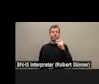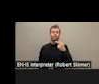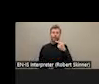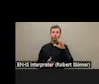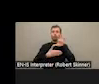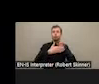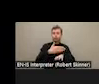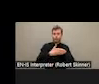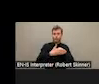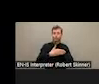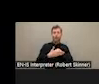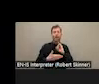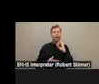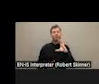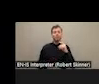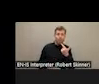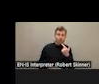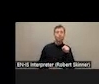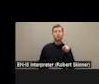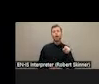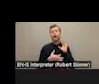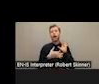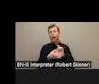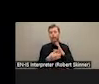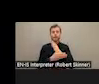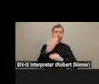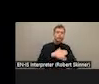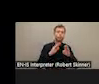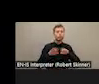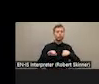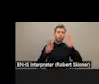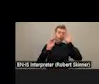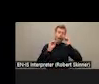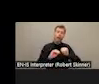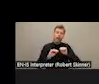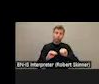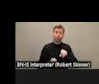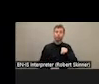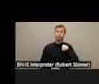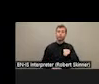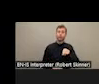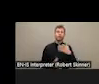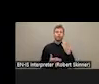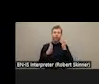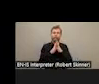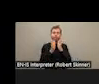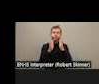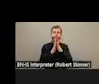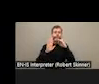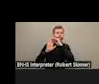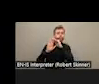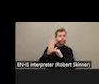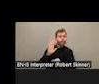children with disabilities in education. This fact sheet draws on a study that was carried out by Humanity and